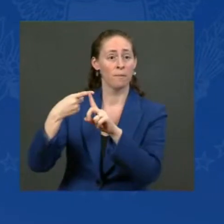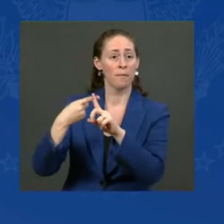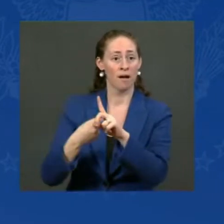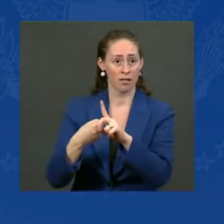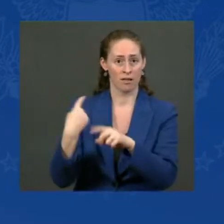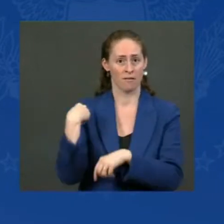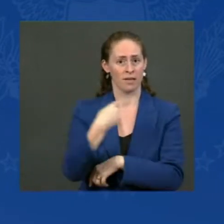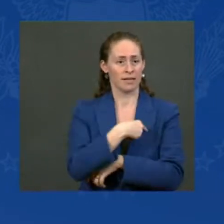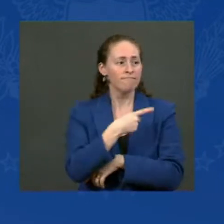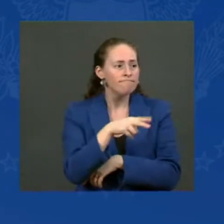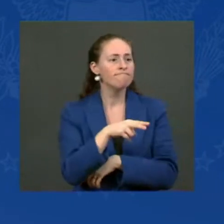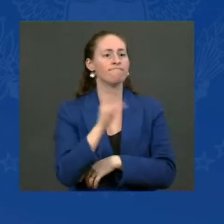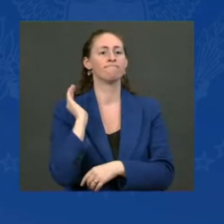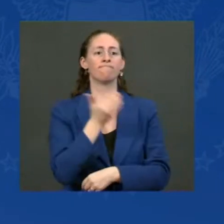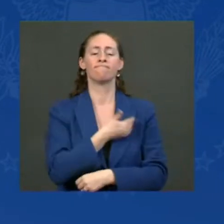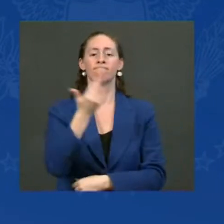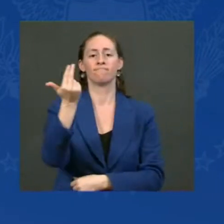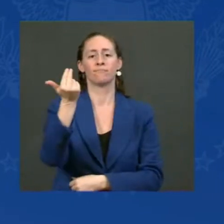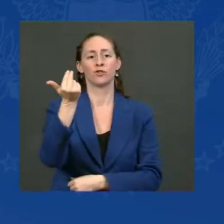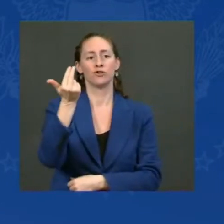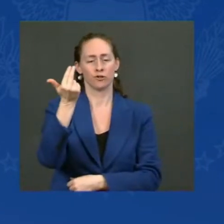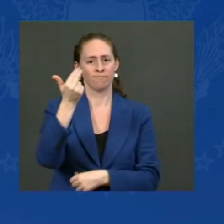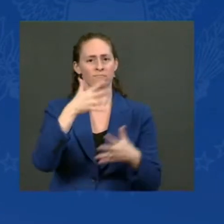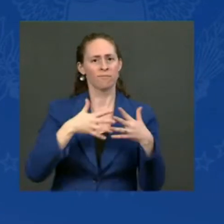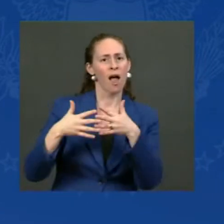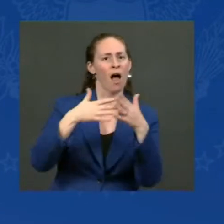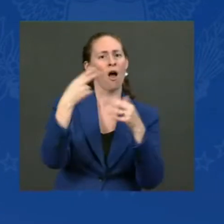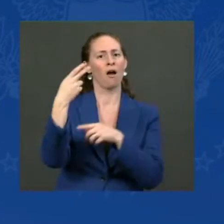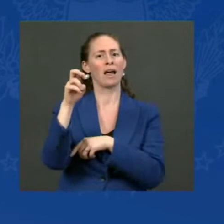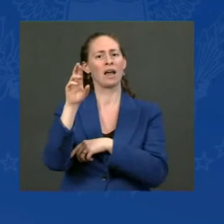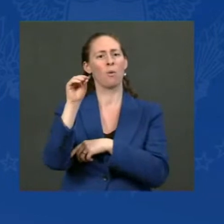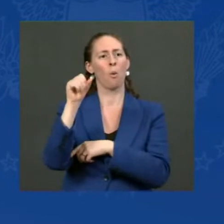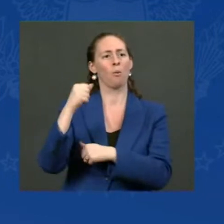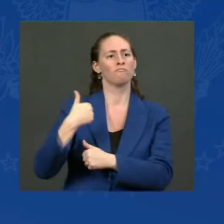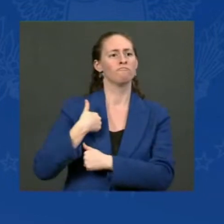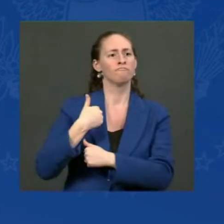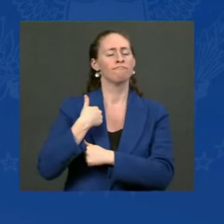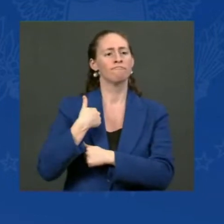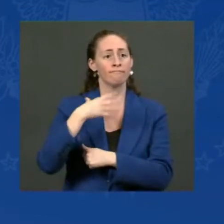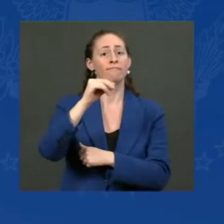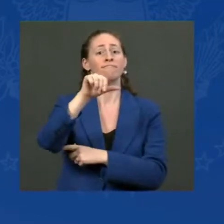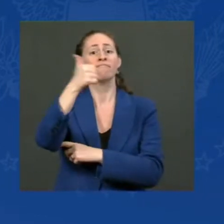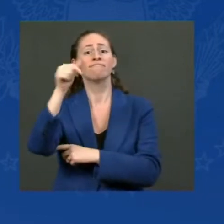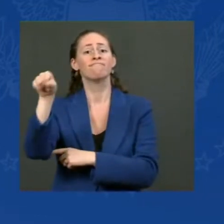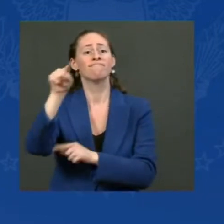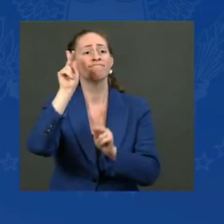almost 200 innocent Afghan civilians in a heinous terrorist attack at the Kabul airport.